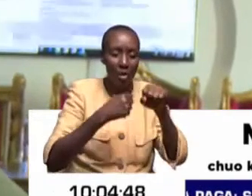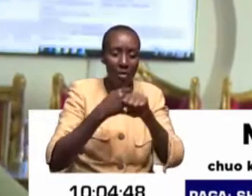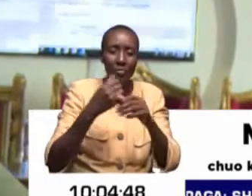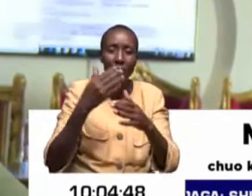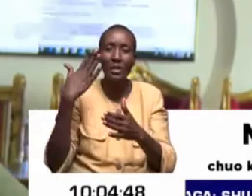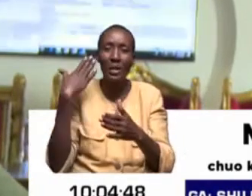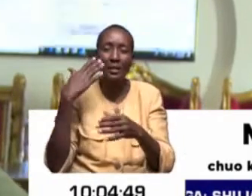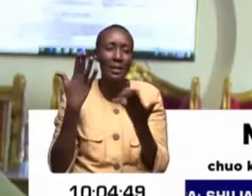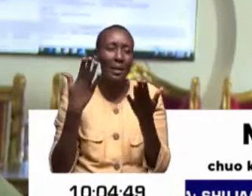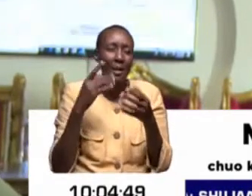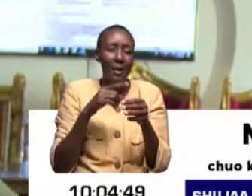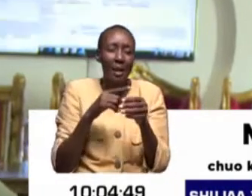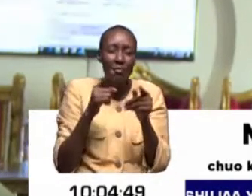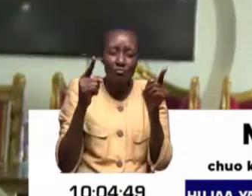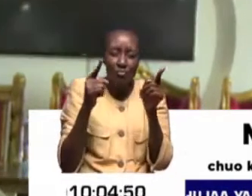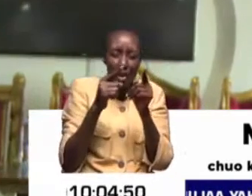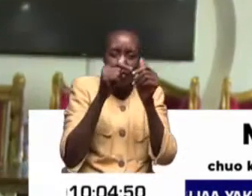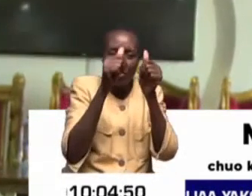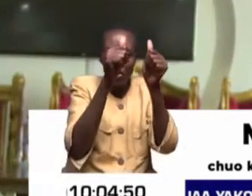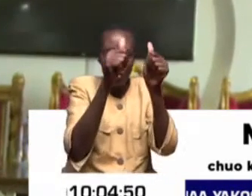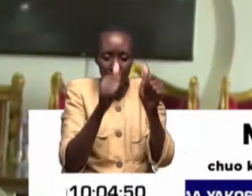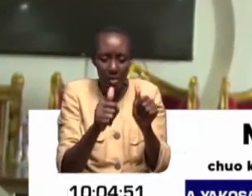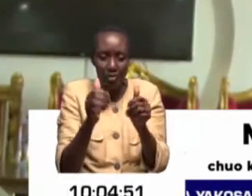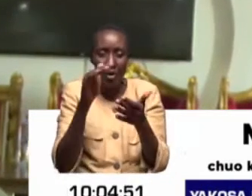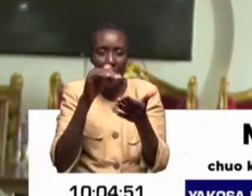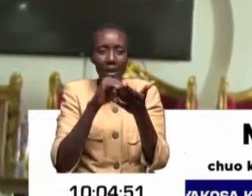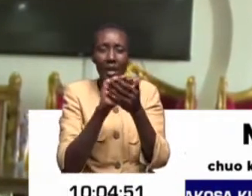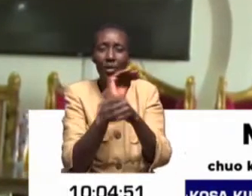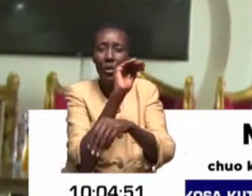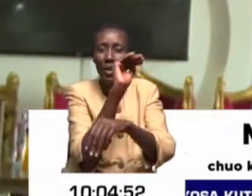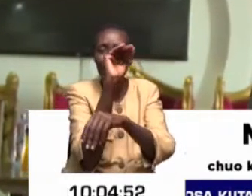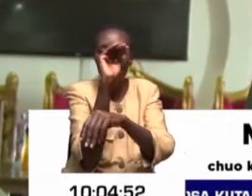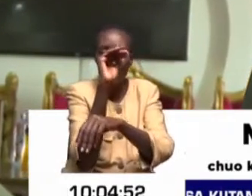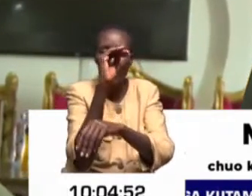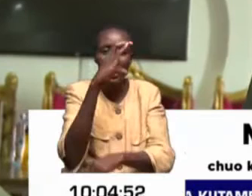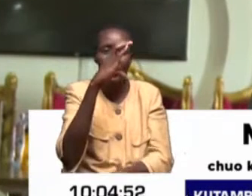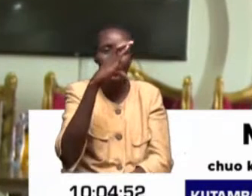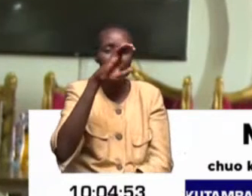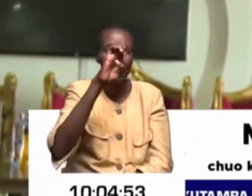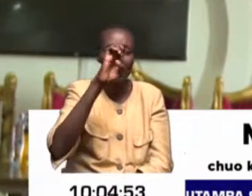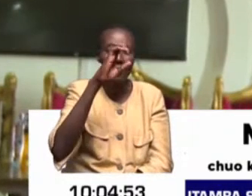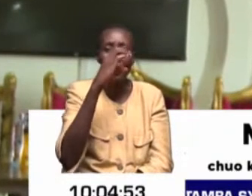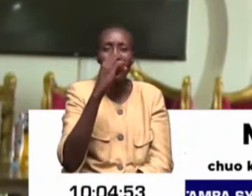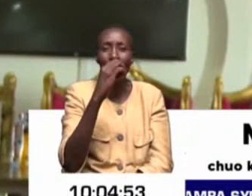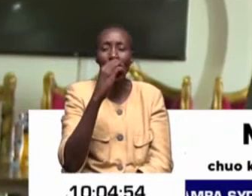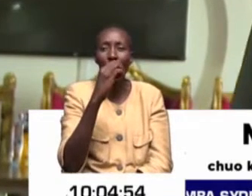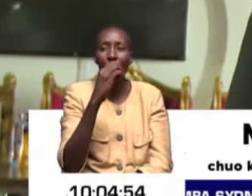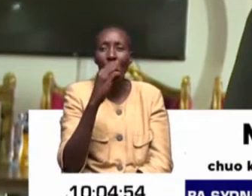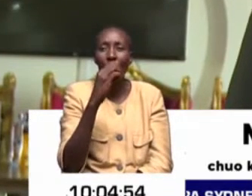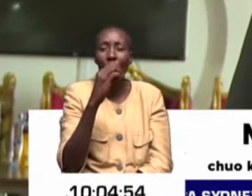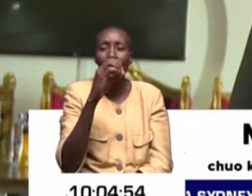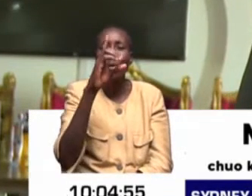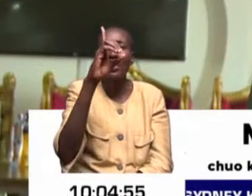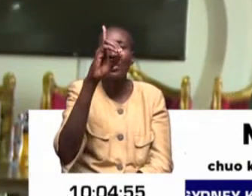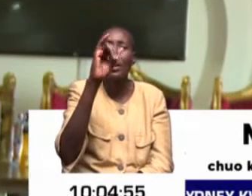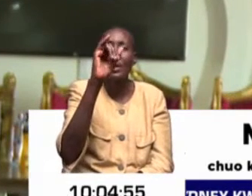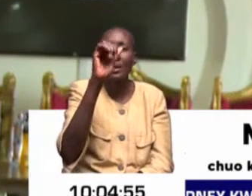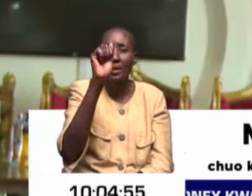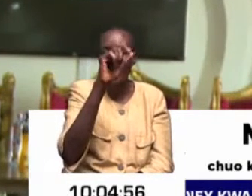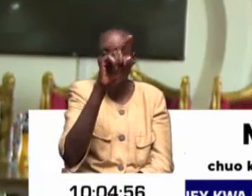very short notice, we again requested the current CEO, Mr. Diaz,